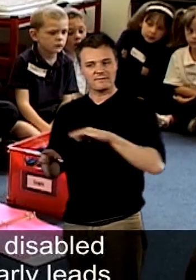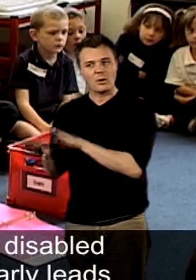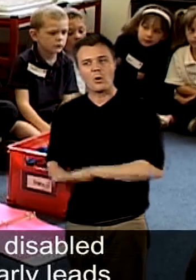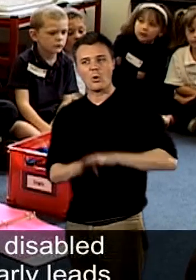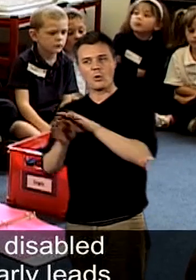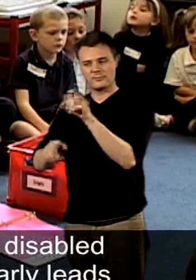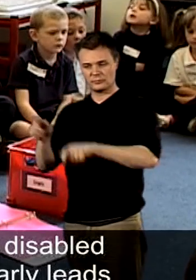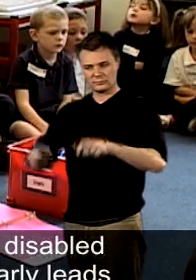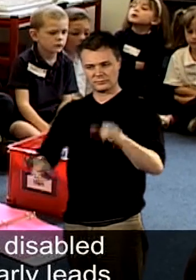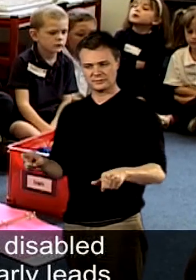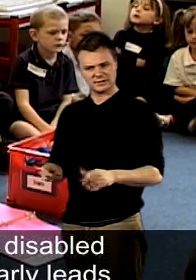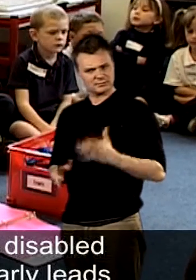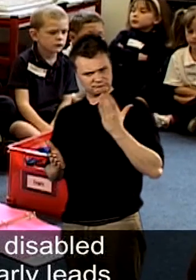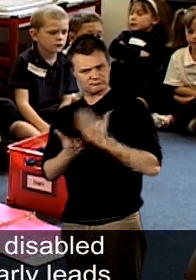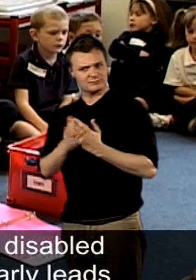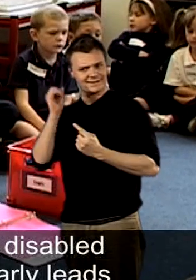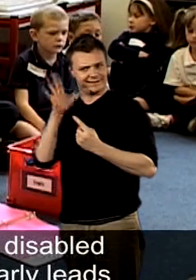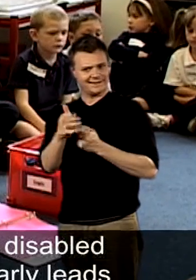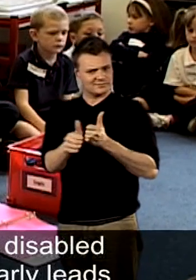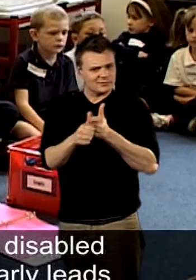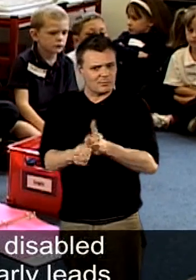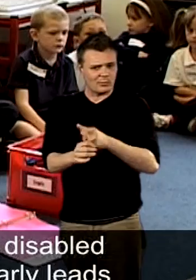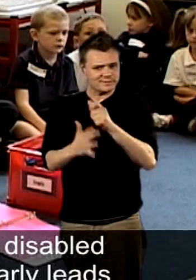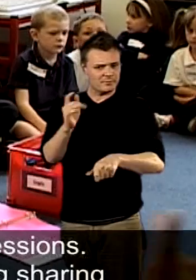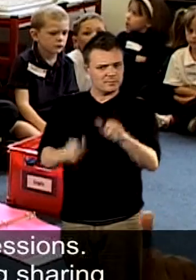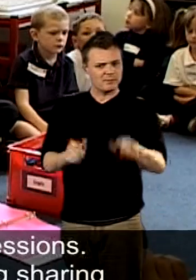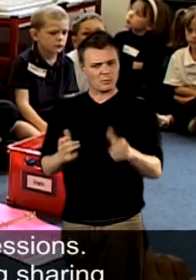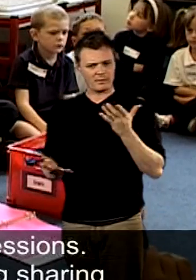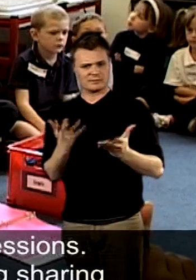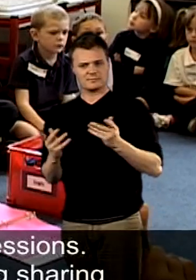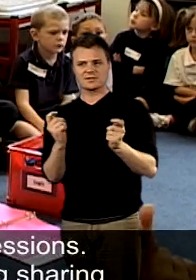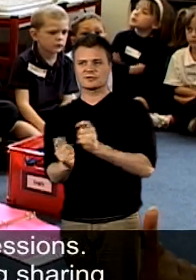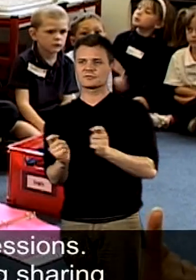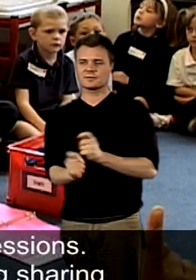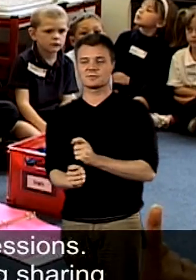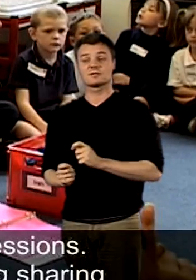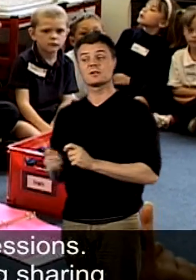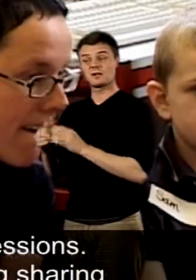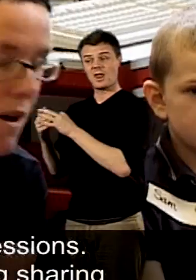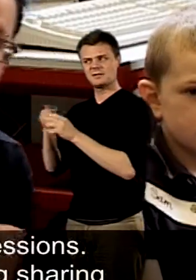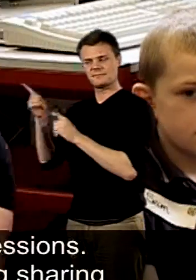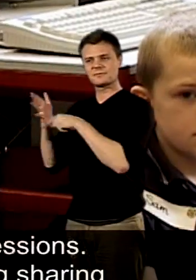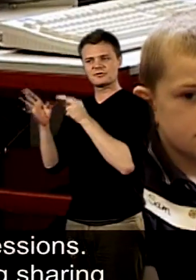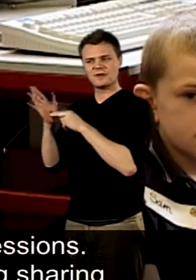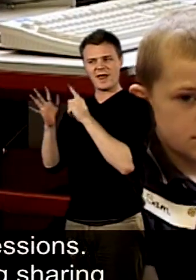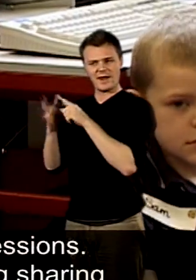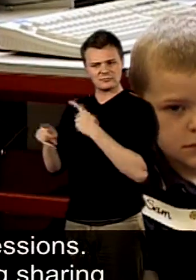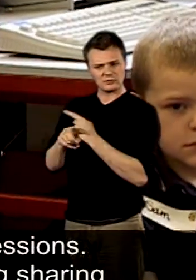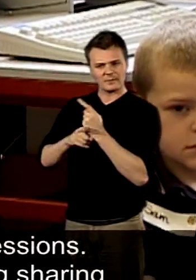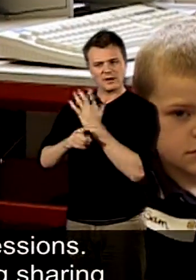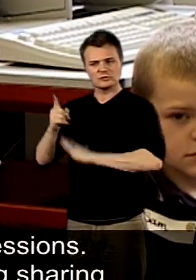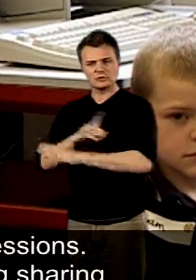reasonable adjustments to support disabled pupils at Hartleybrook. Jane regularly leads social skills and problem-solving